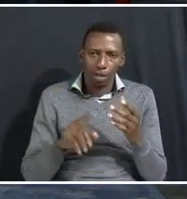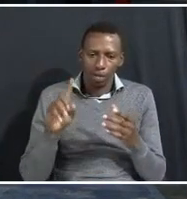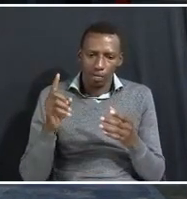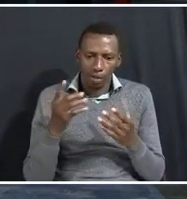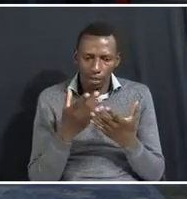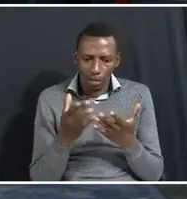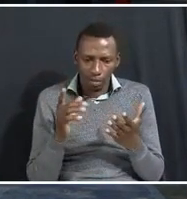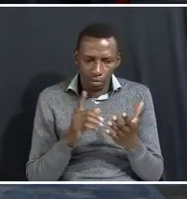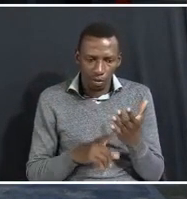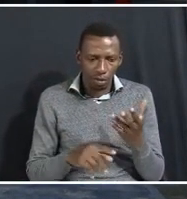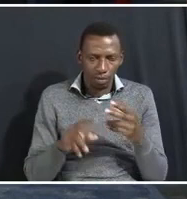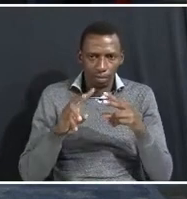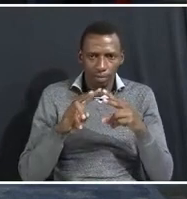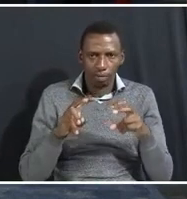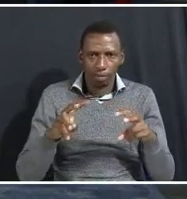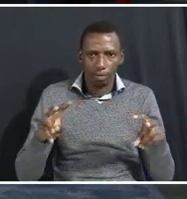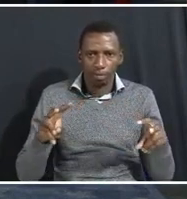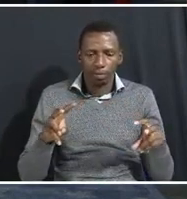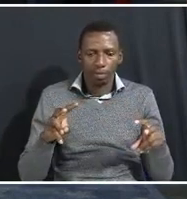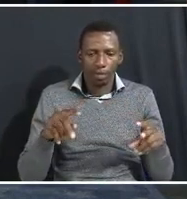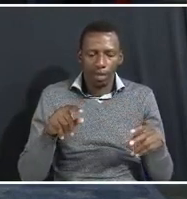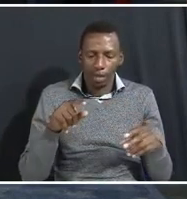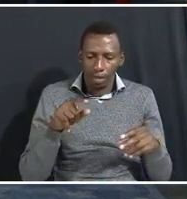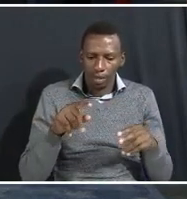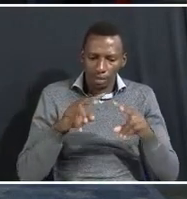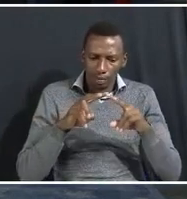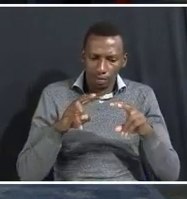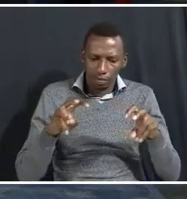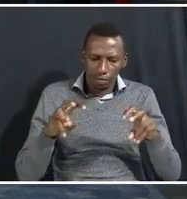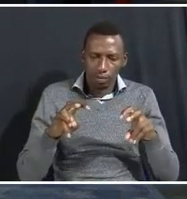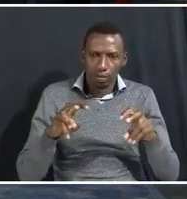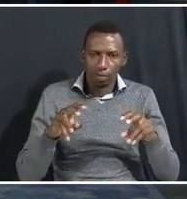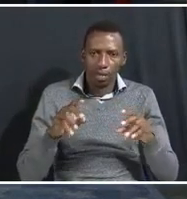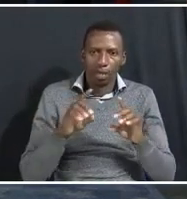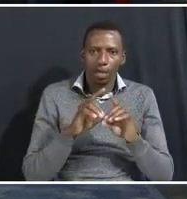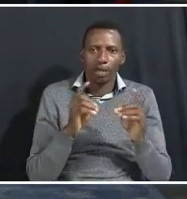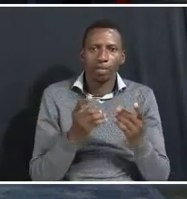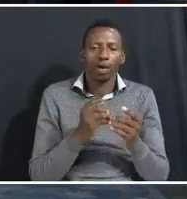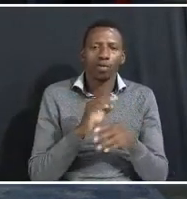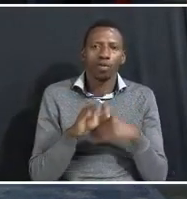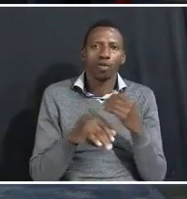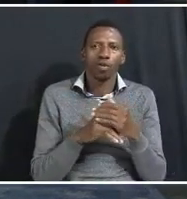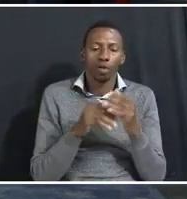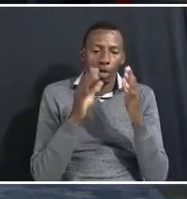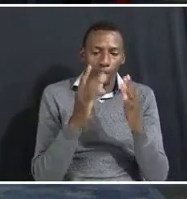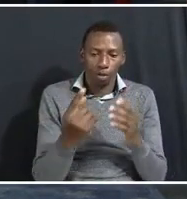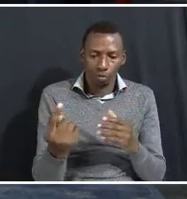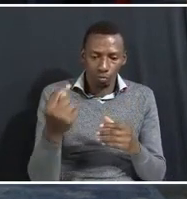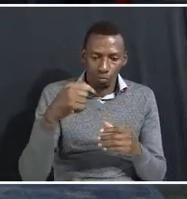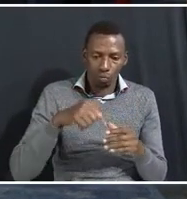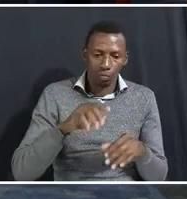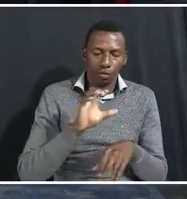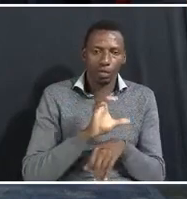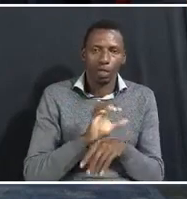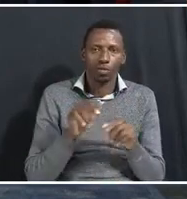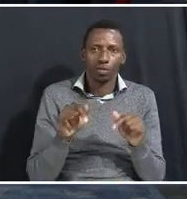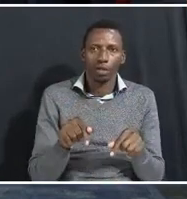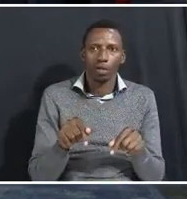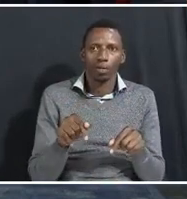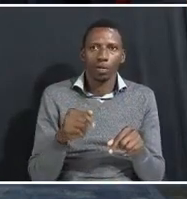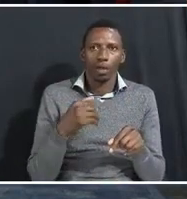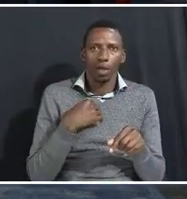okay? The screening happens in all the departments. So somebody walks in church today, they have